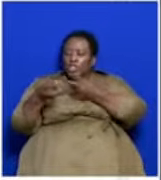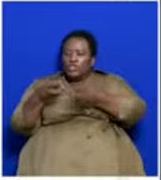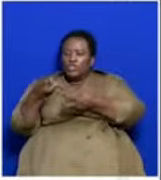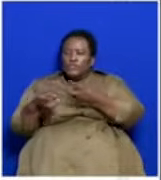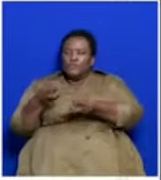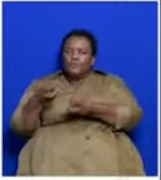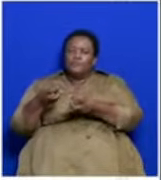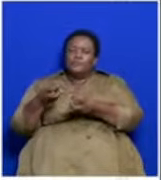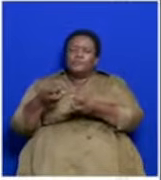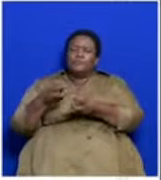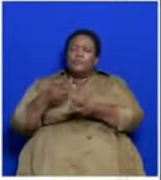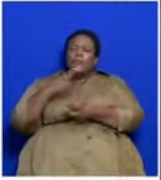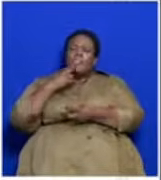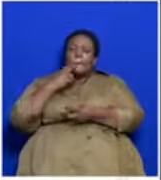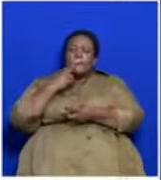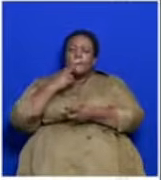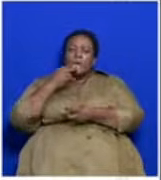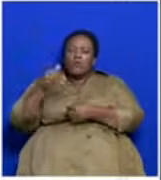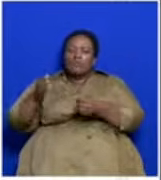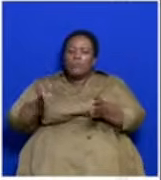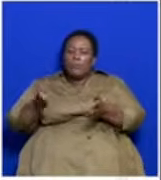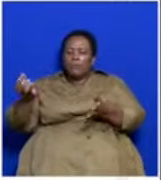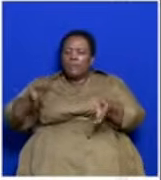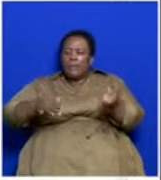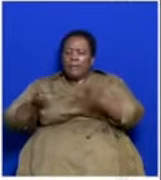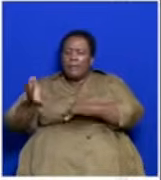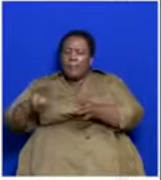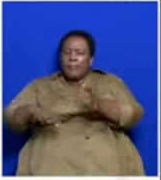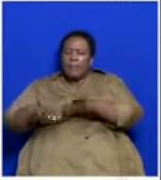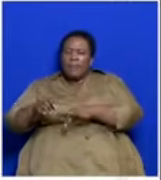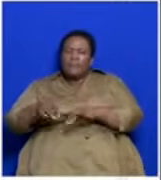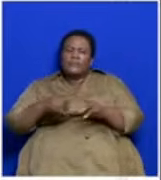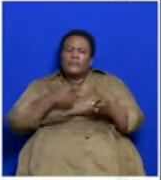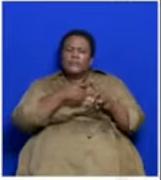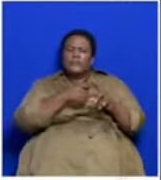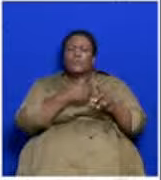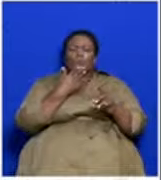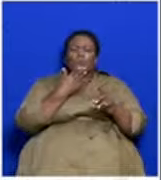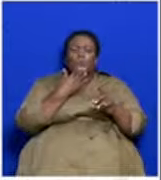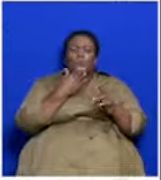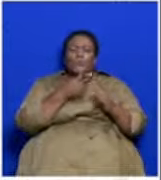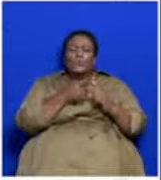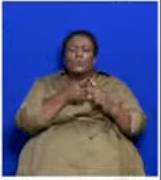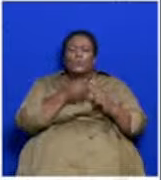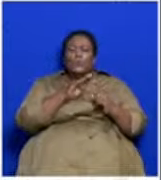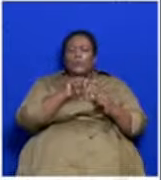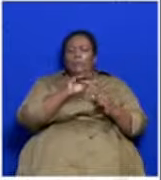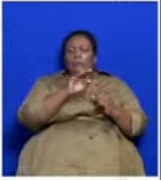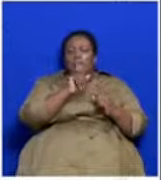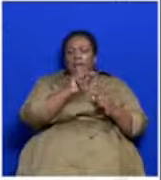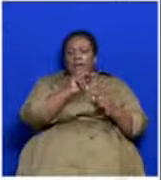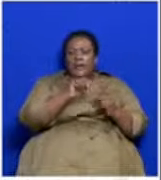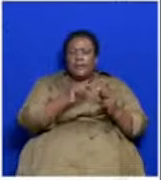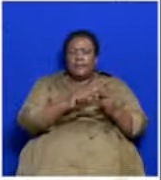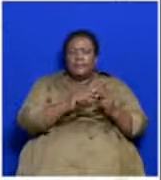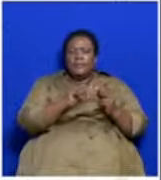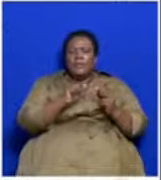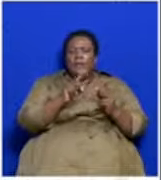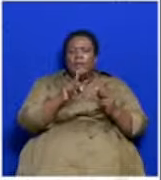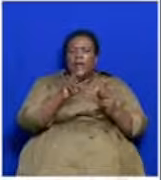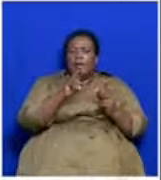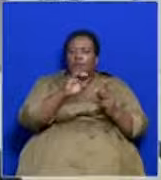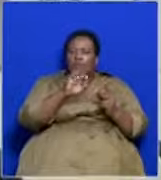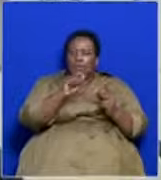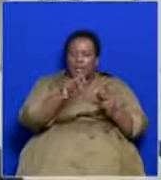the boxes. And this would be, there are three of them now. Bafana Twala, Adrian Norman Mackenzie, and Keisha Lee